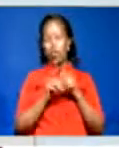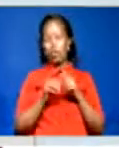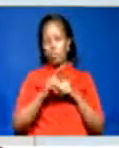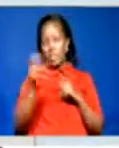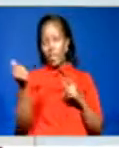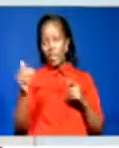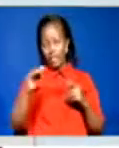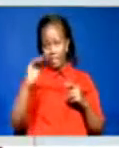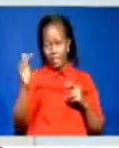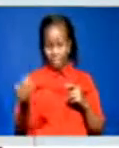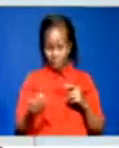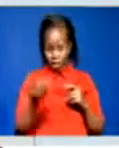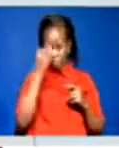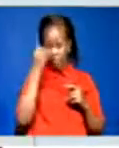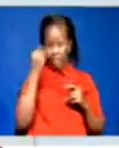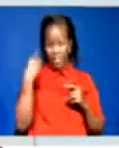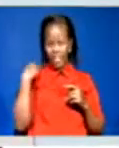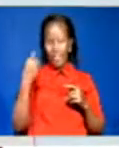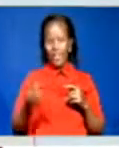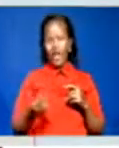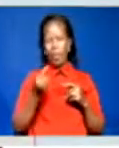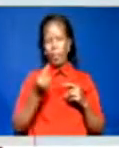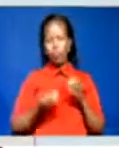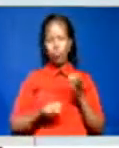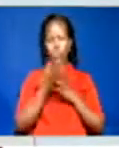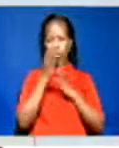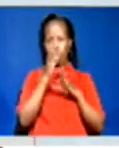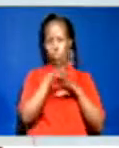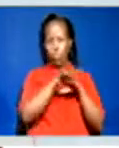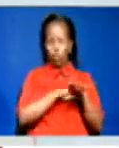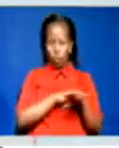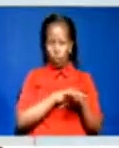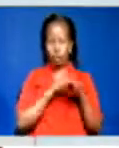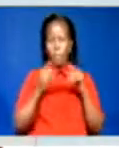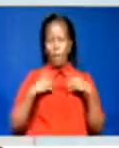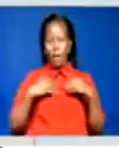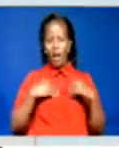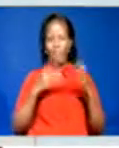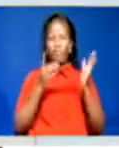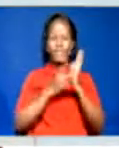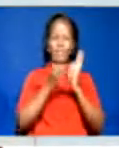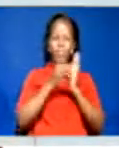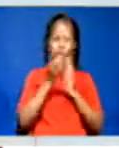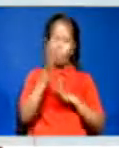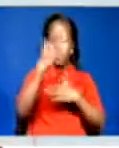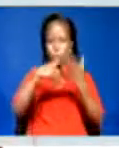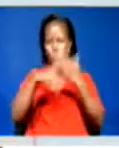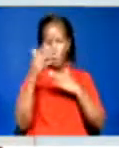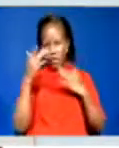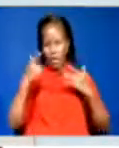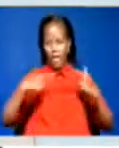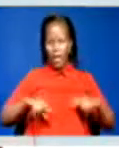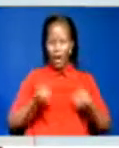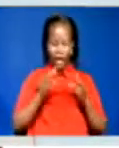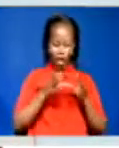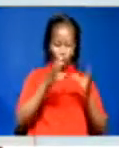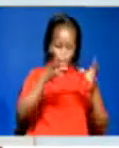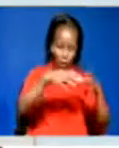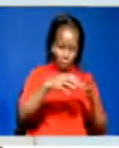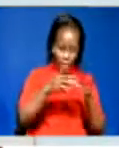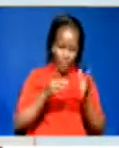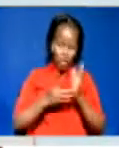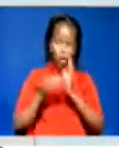because the population is way slower. Mm-hmm. Provide infrastructure, allow developers like username investment to come and develop houses